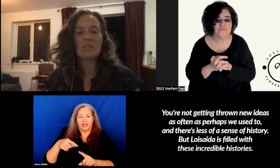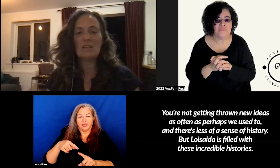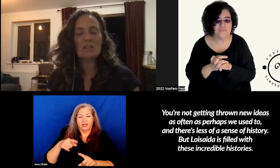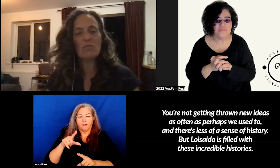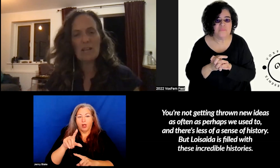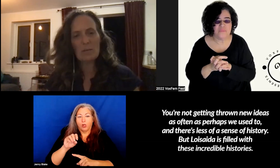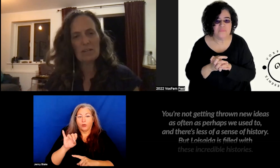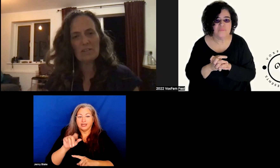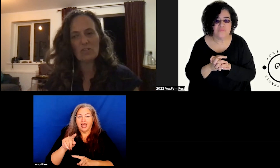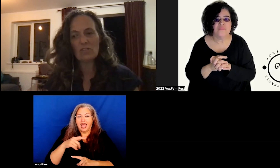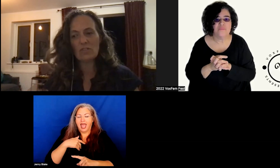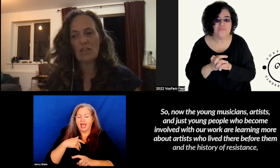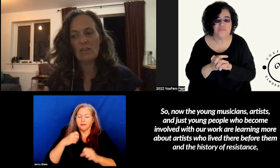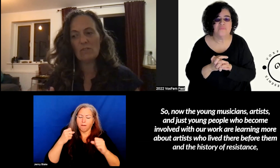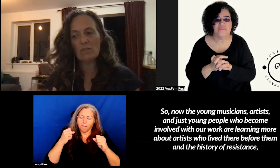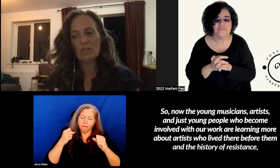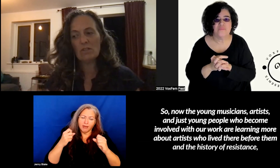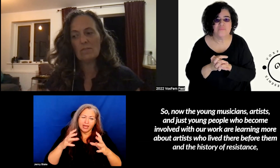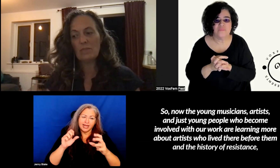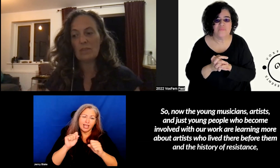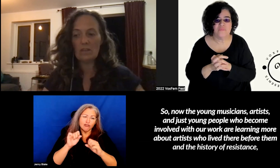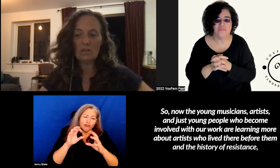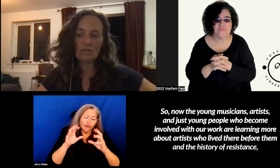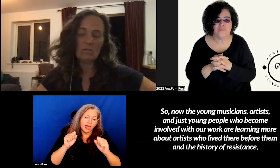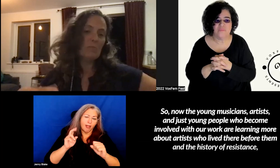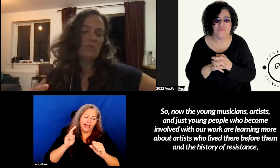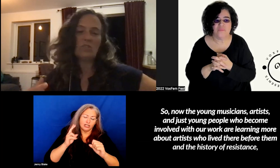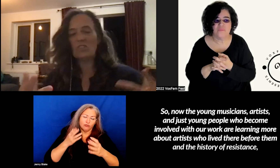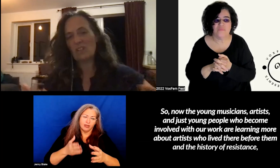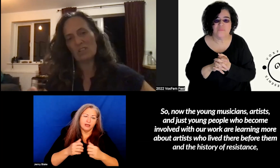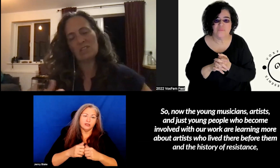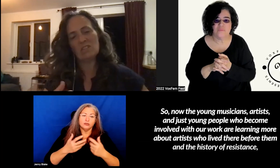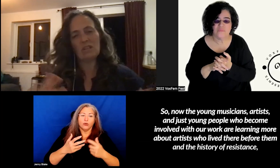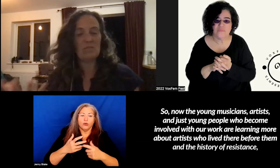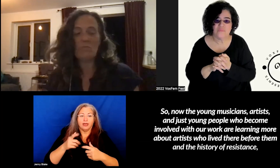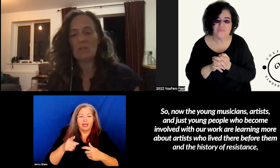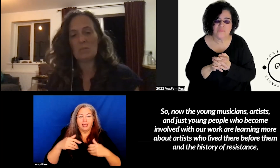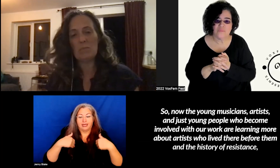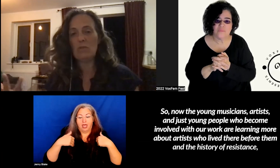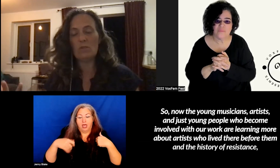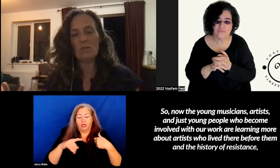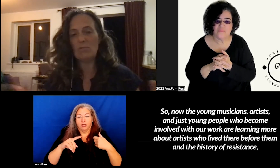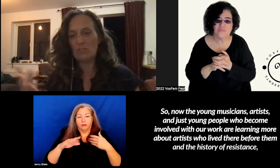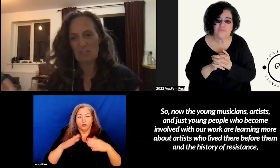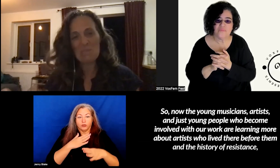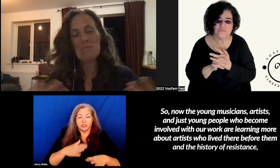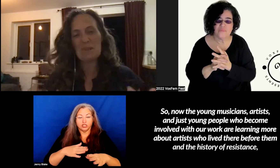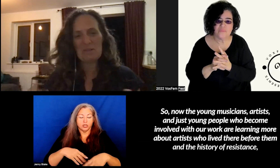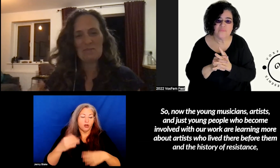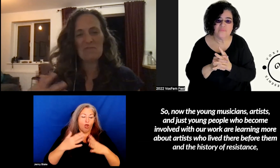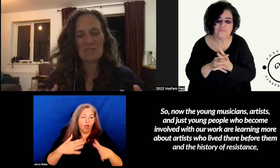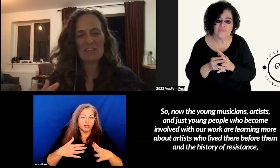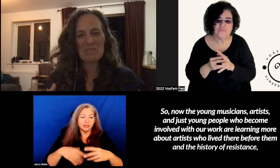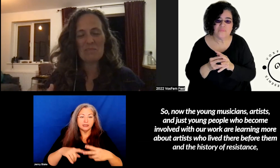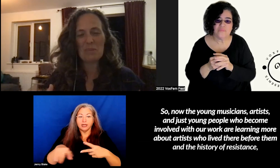these incredible histories. So now the young musicians, artists, and people who, you know, just young people